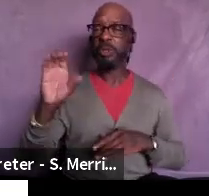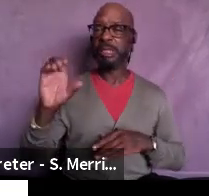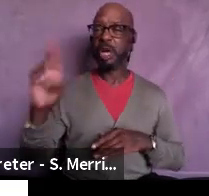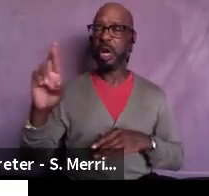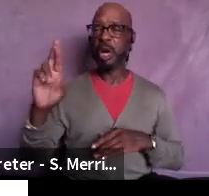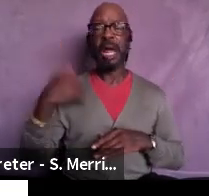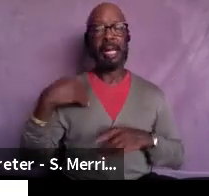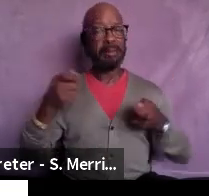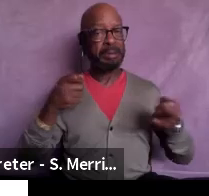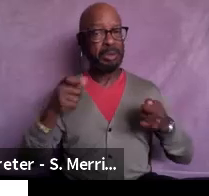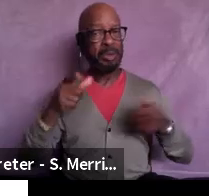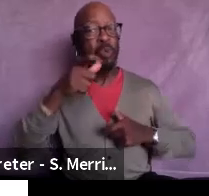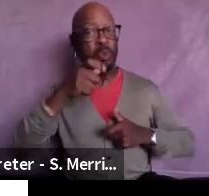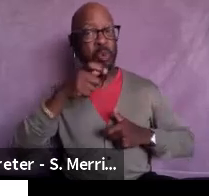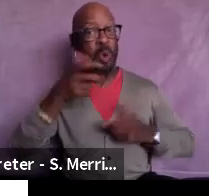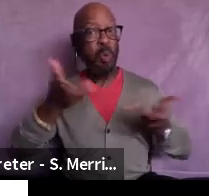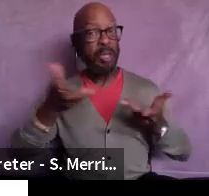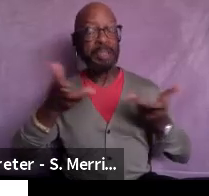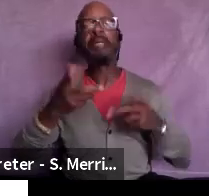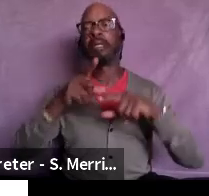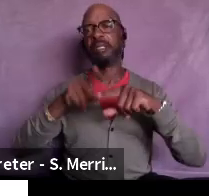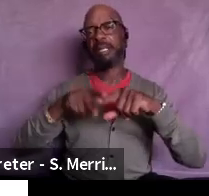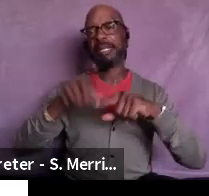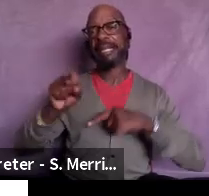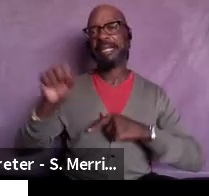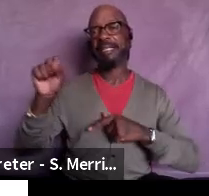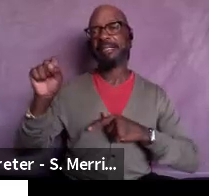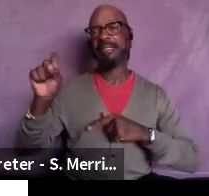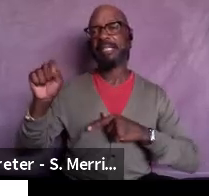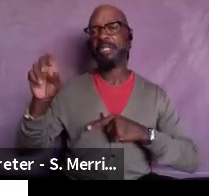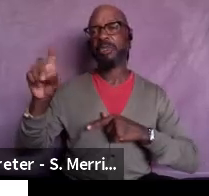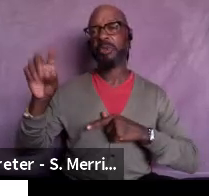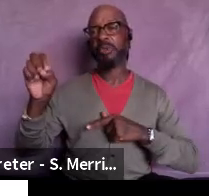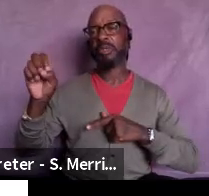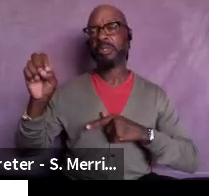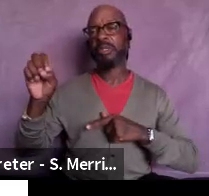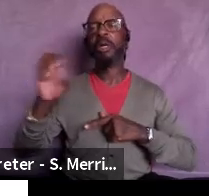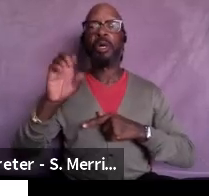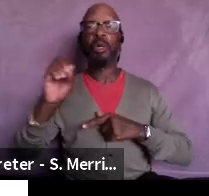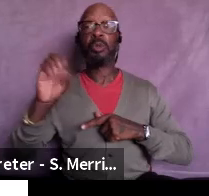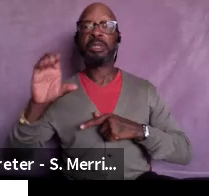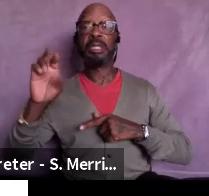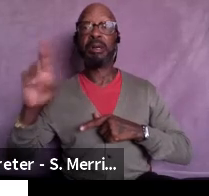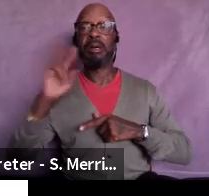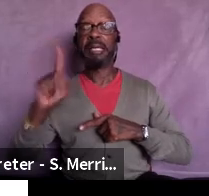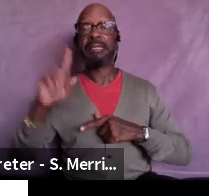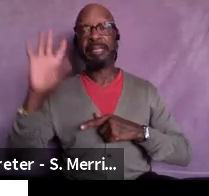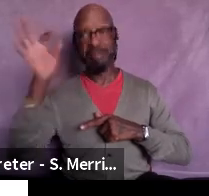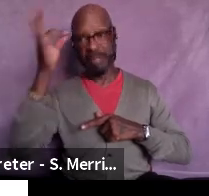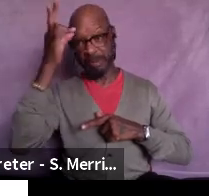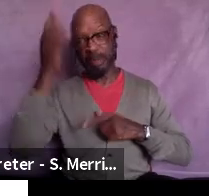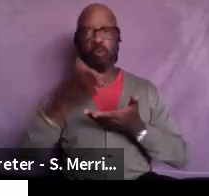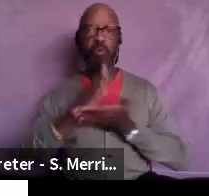over? Depending on the statute at issue, OCR has federal civil rights jurisdiction